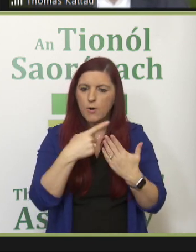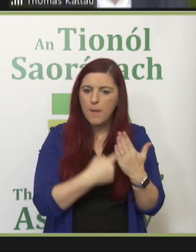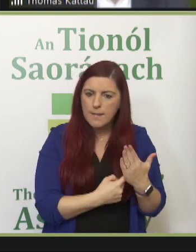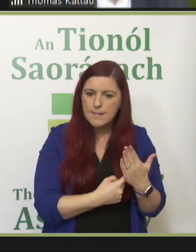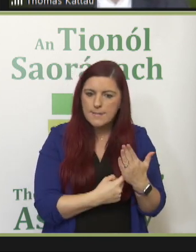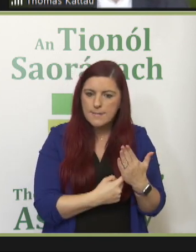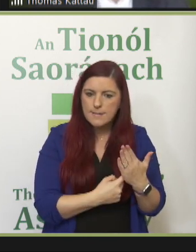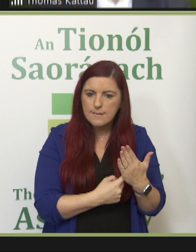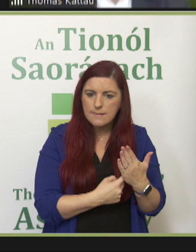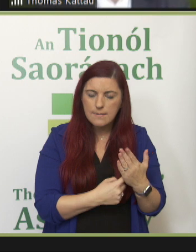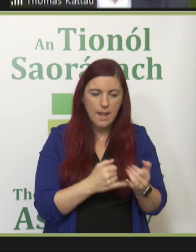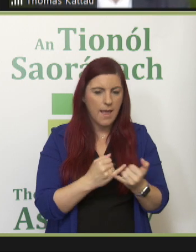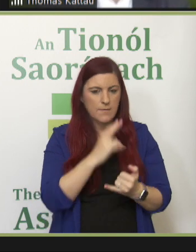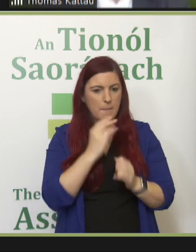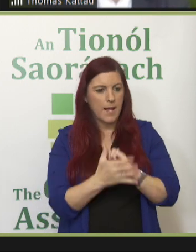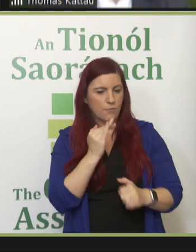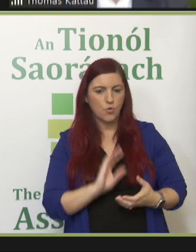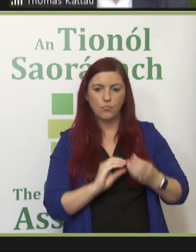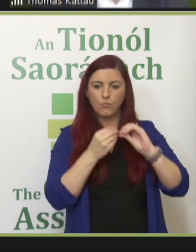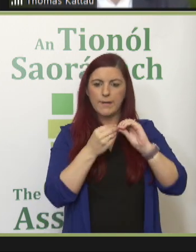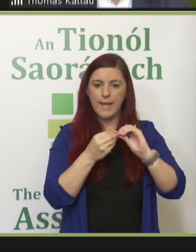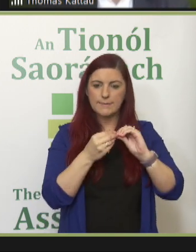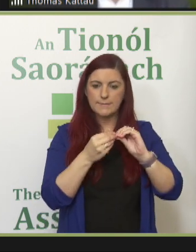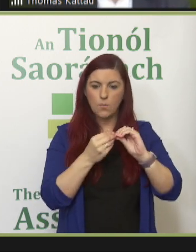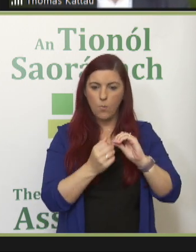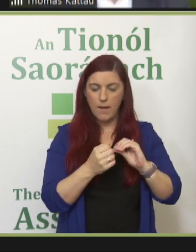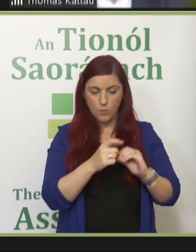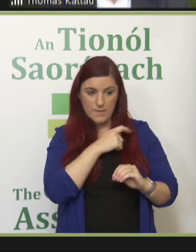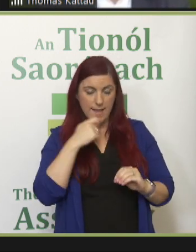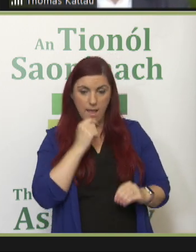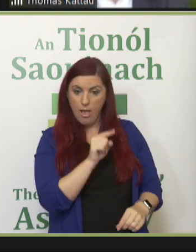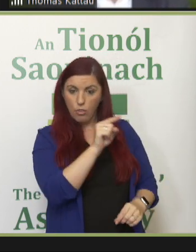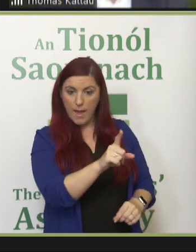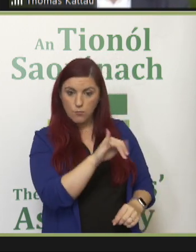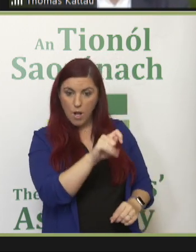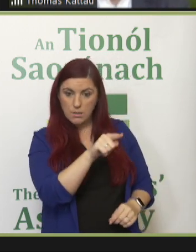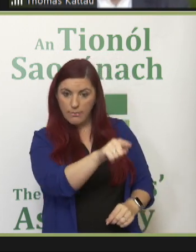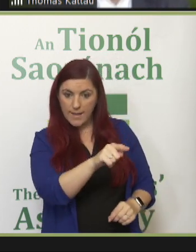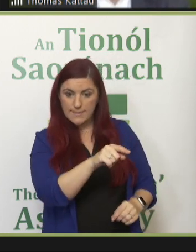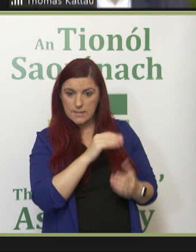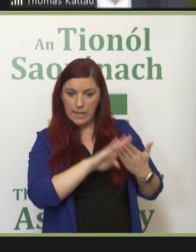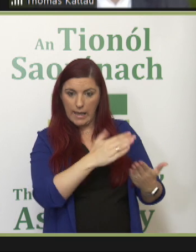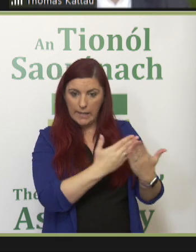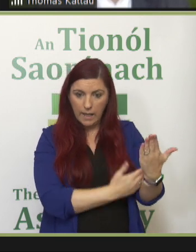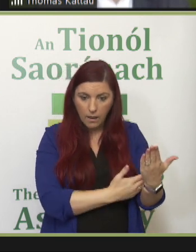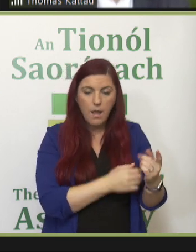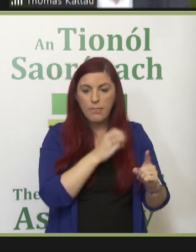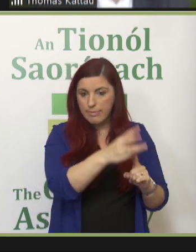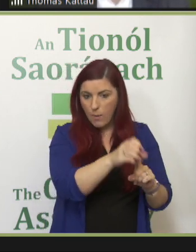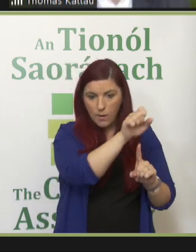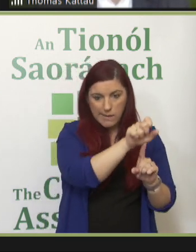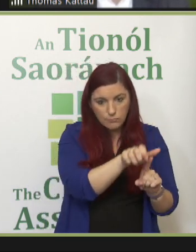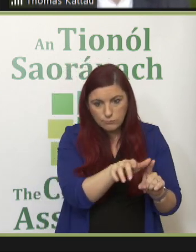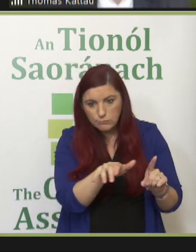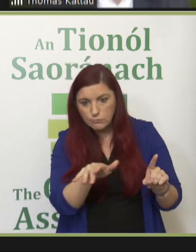if you make one product illegal, it gives rise to illegal markets, organized crime, etc., all the way down to the consequences